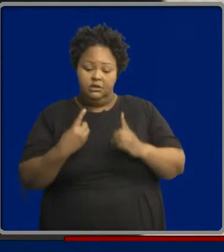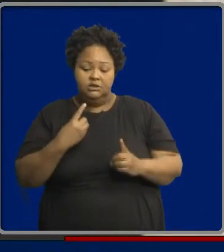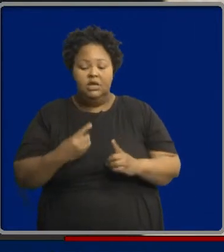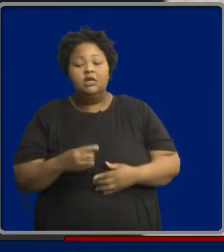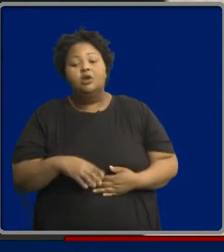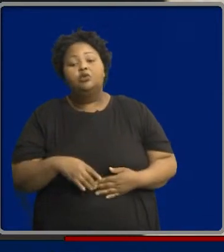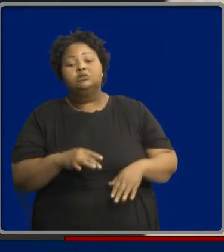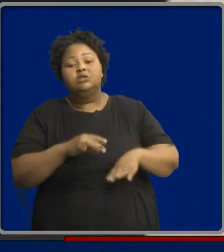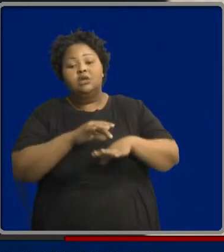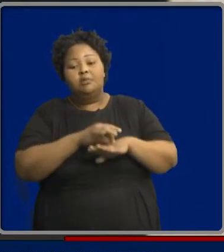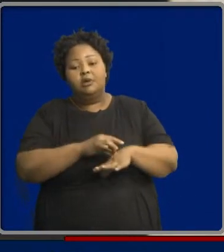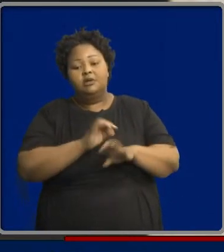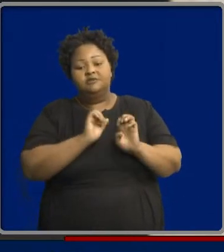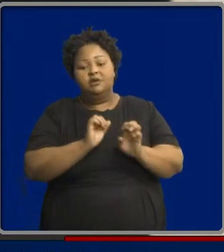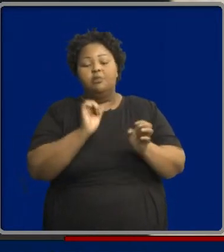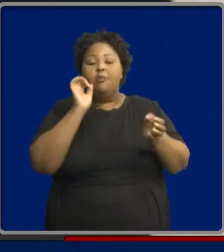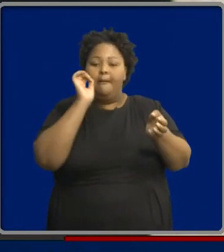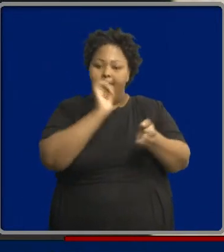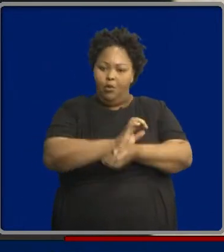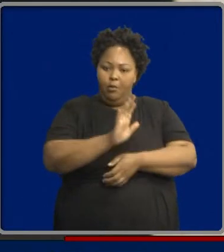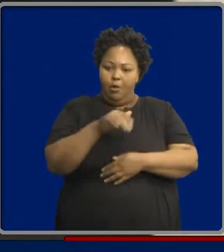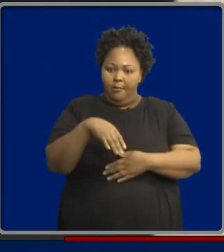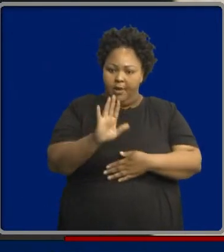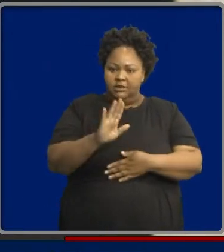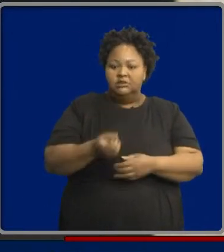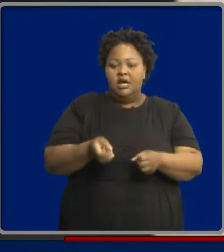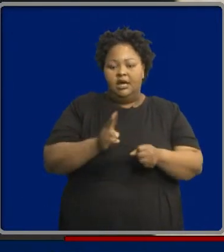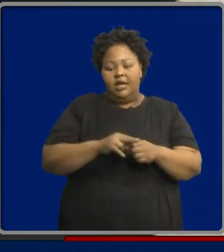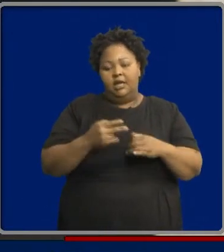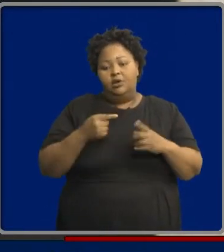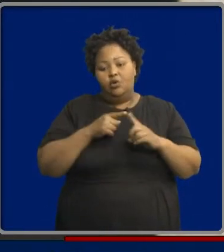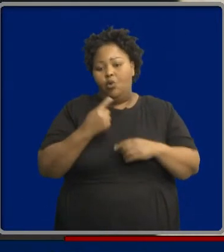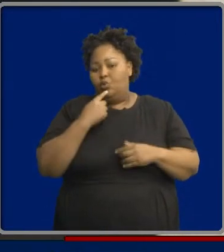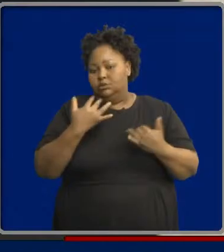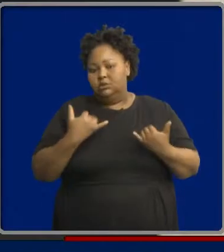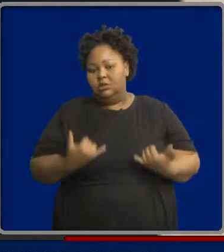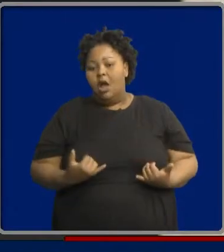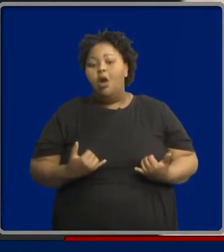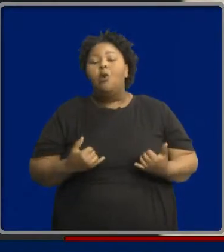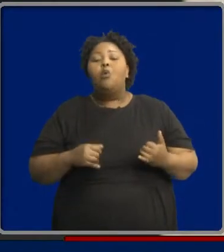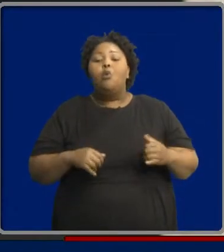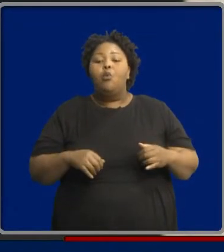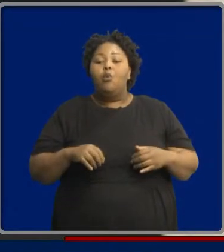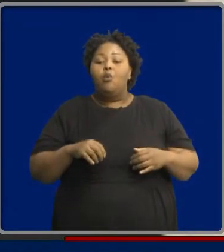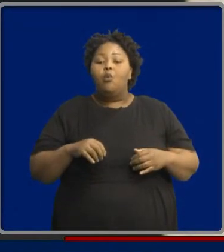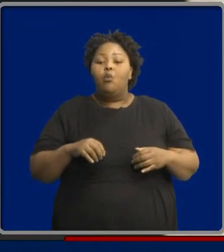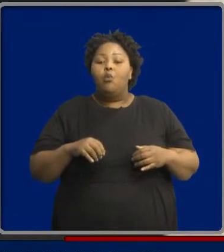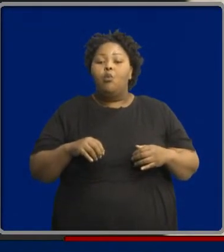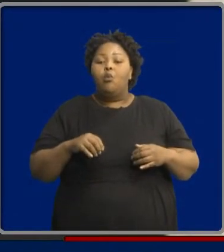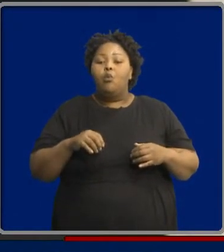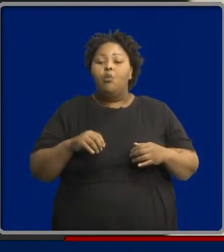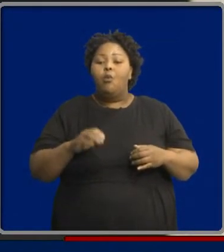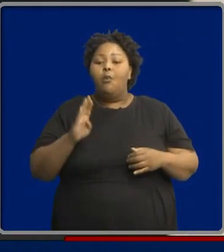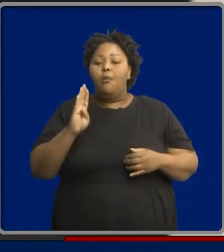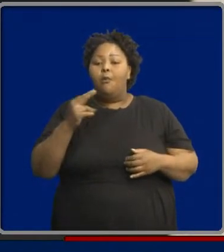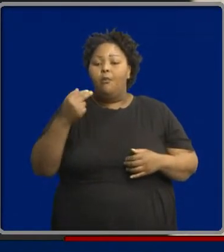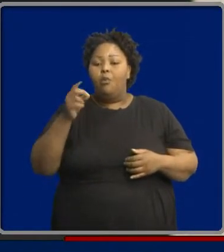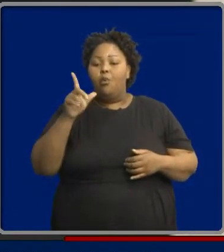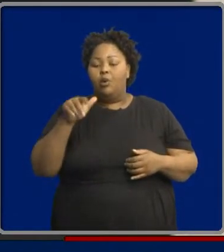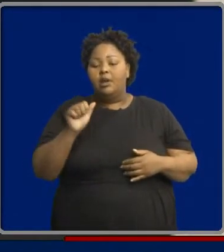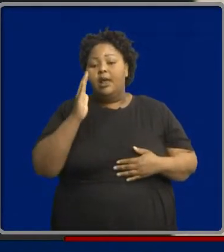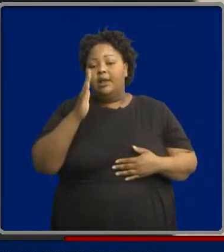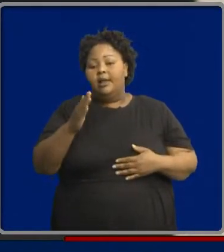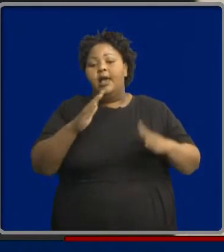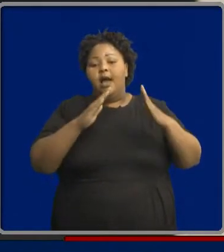jail. She also says she is currently building a 3-bedroom house at Budla, and police question how she could afford